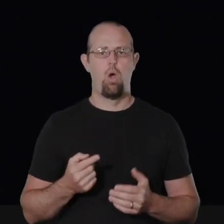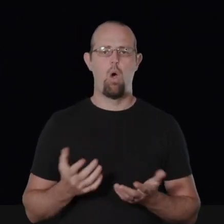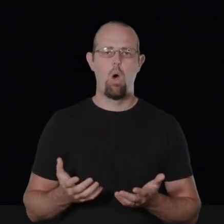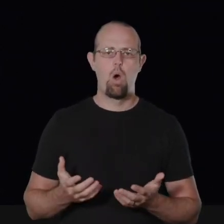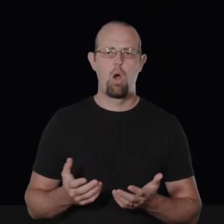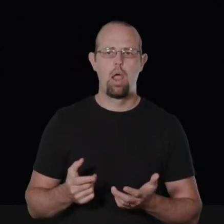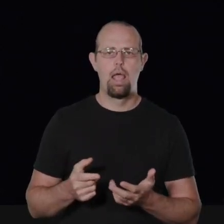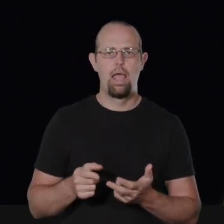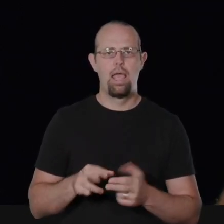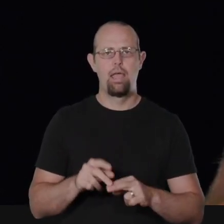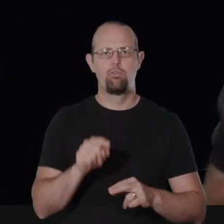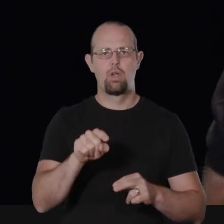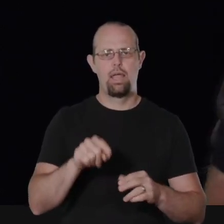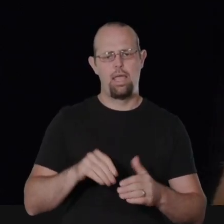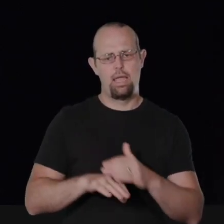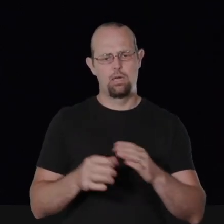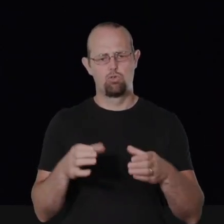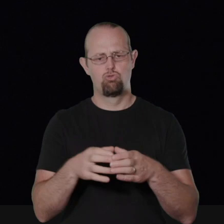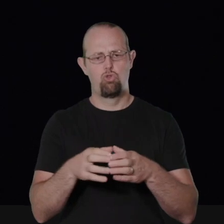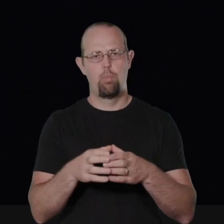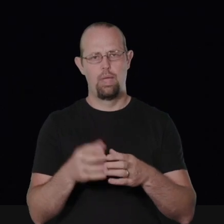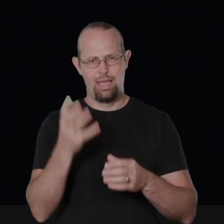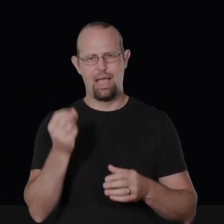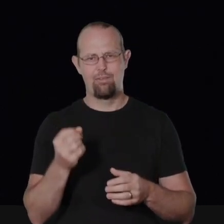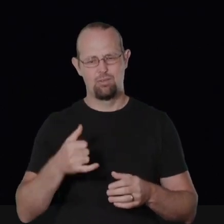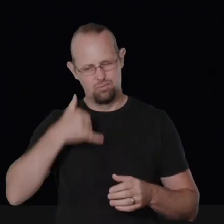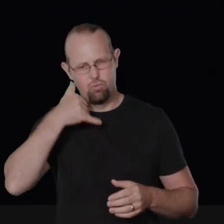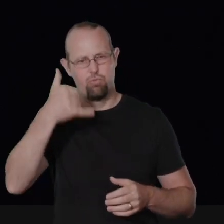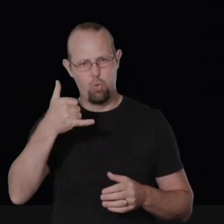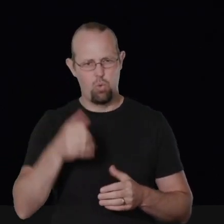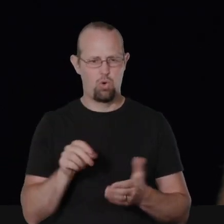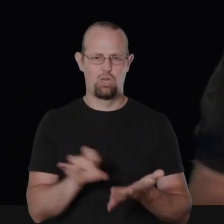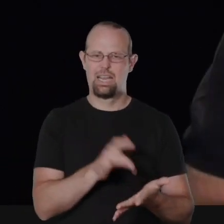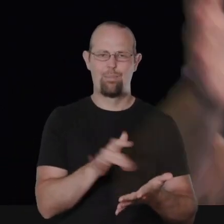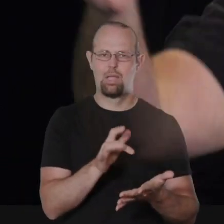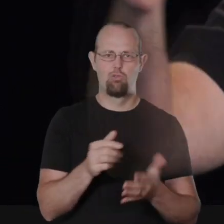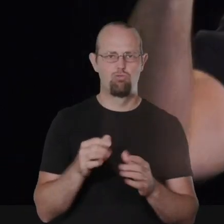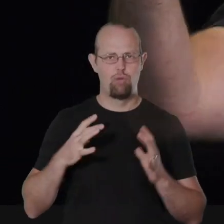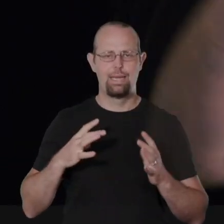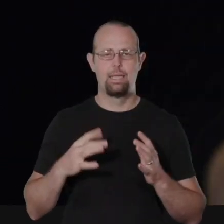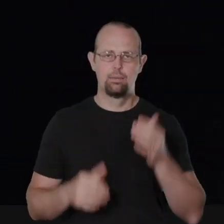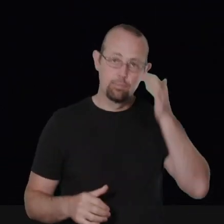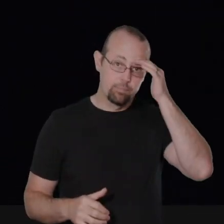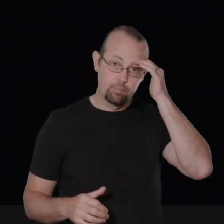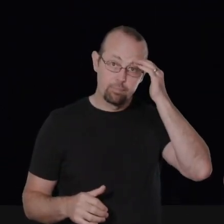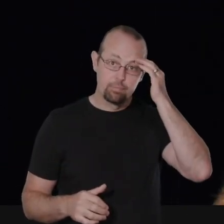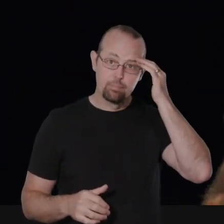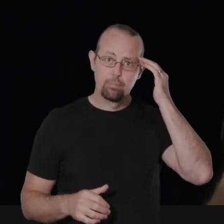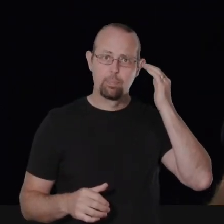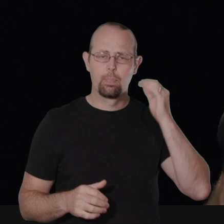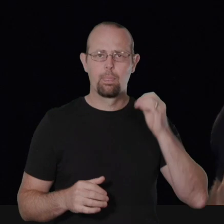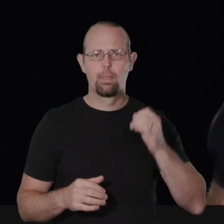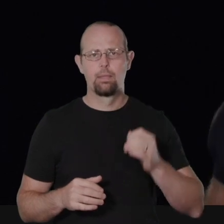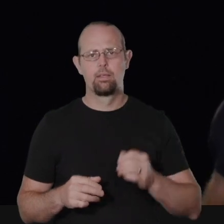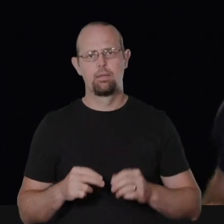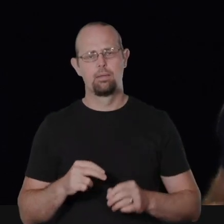devices ready to interact with us in just a few moments. But in your group, in your family setting, kids can ask parents and parents can ask kids. Here's